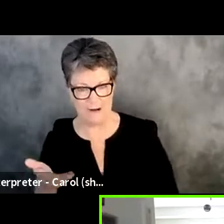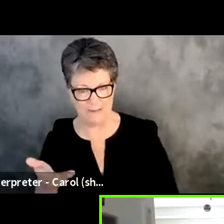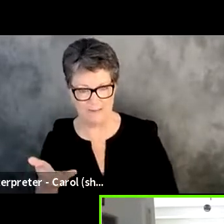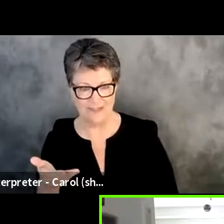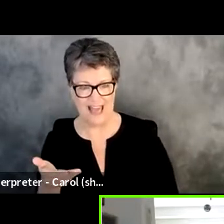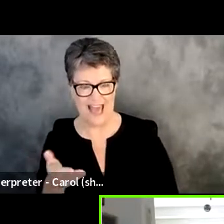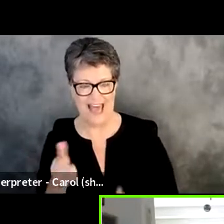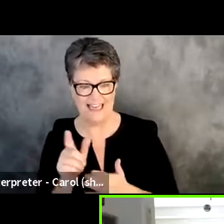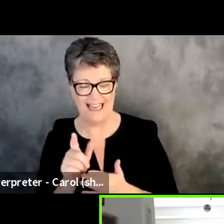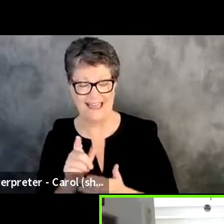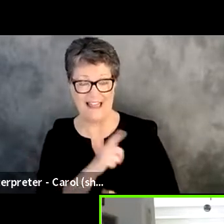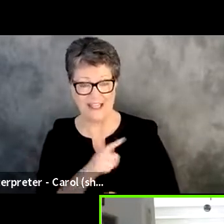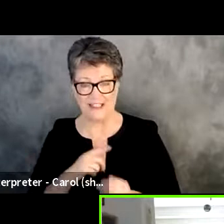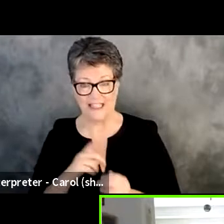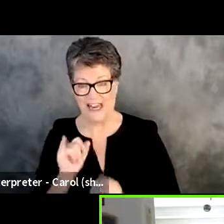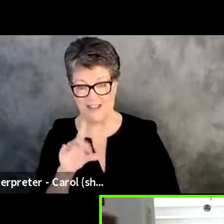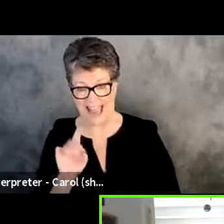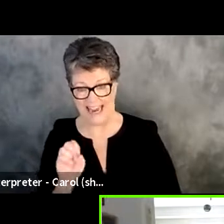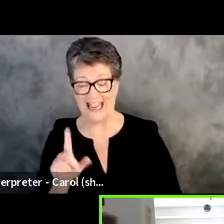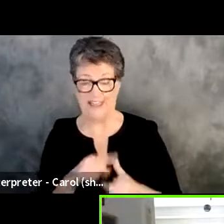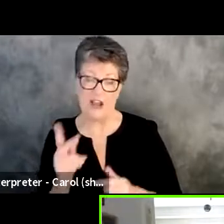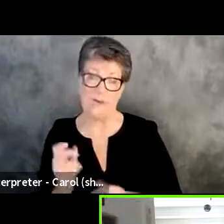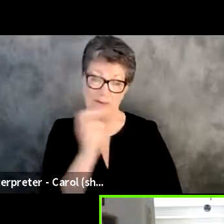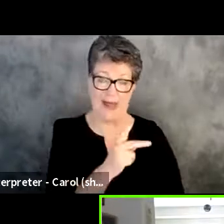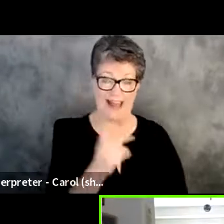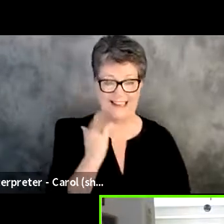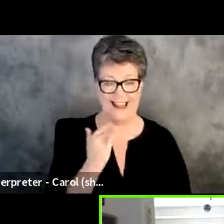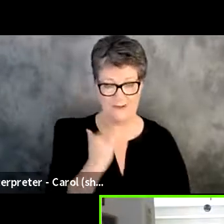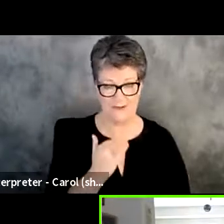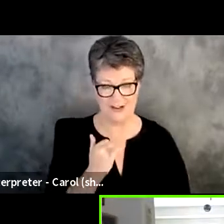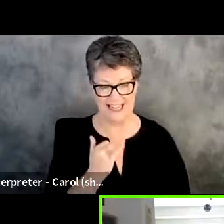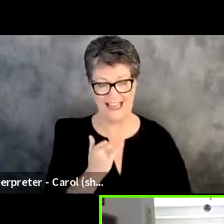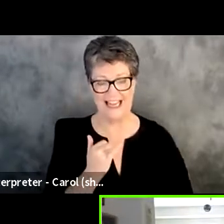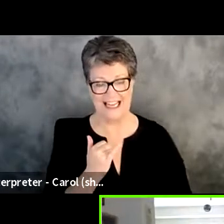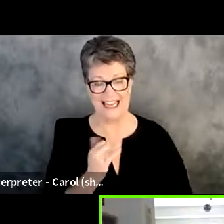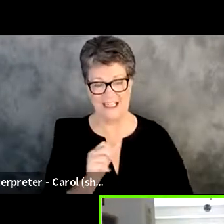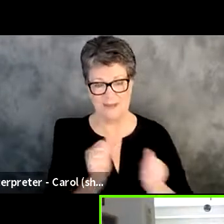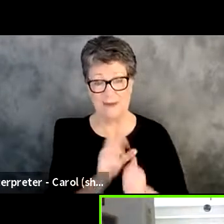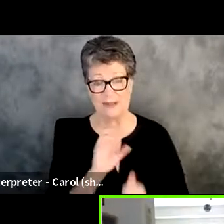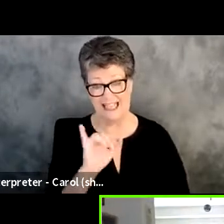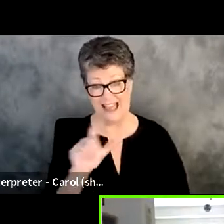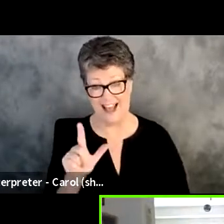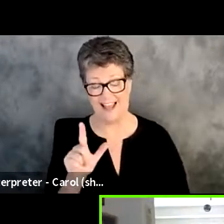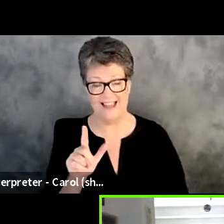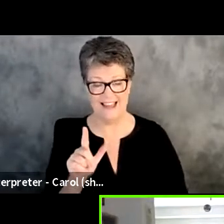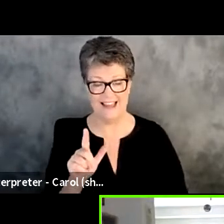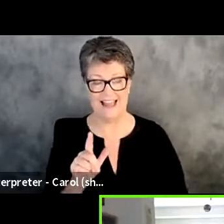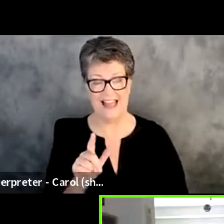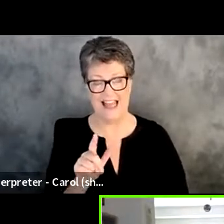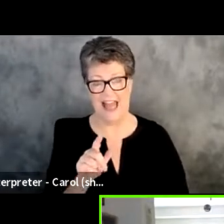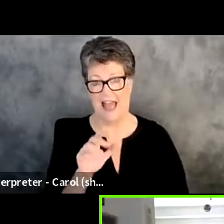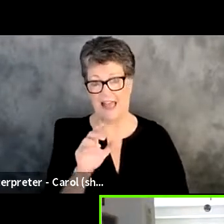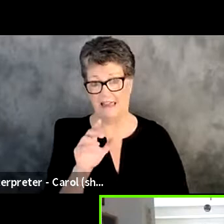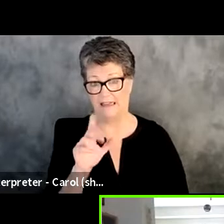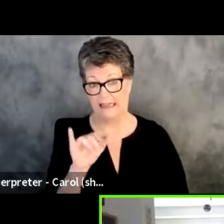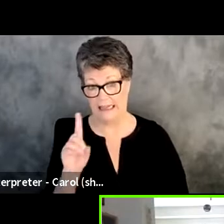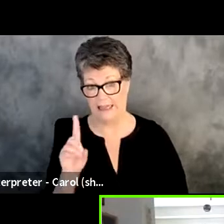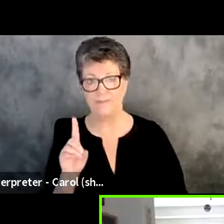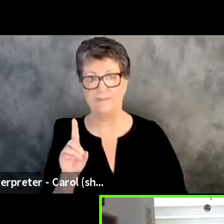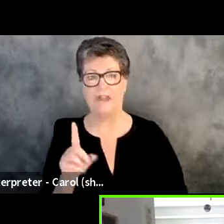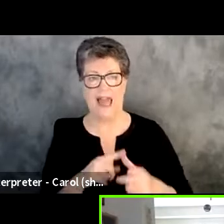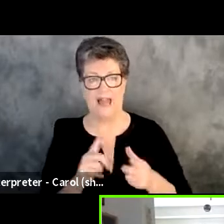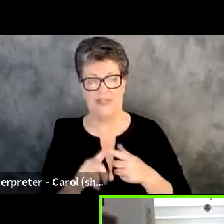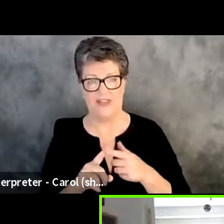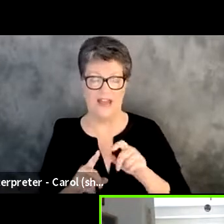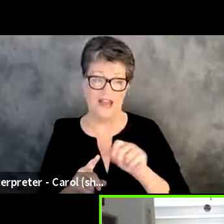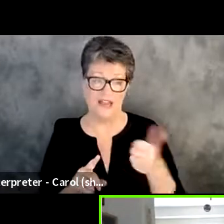a legislative aide. Then I went back to California to be with CIL and WID, and then had an opportunity to